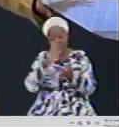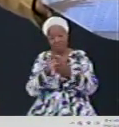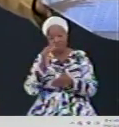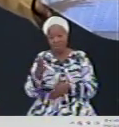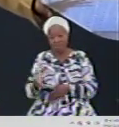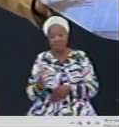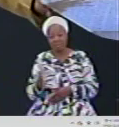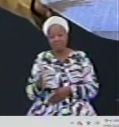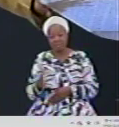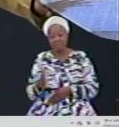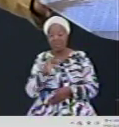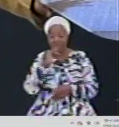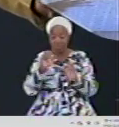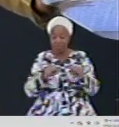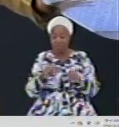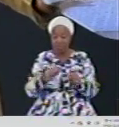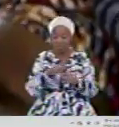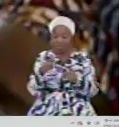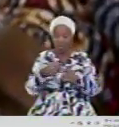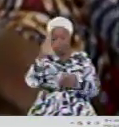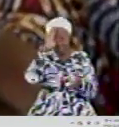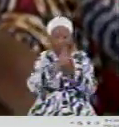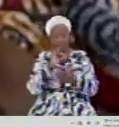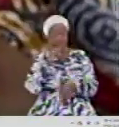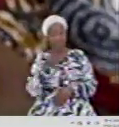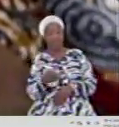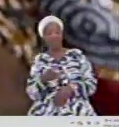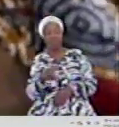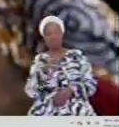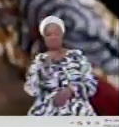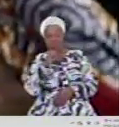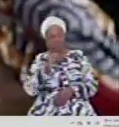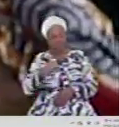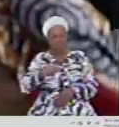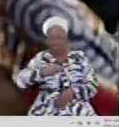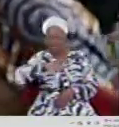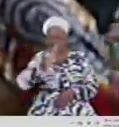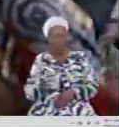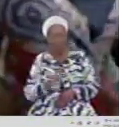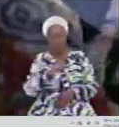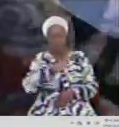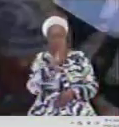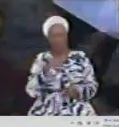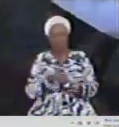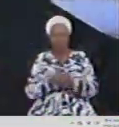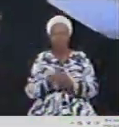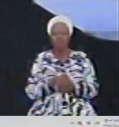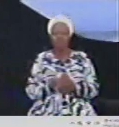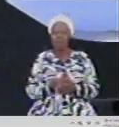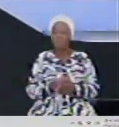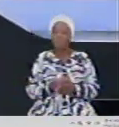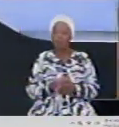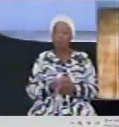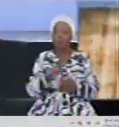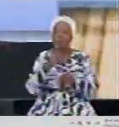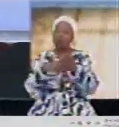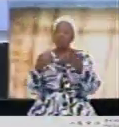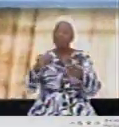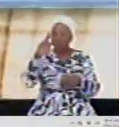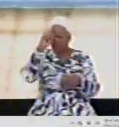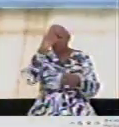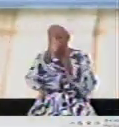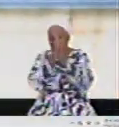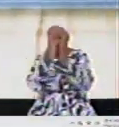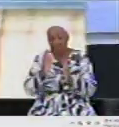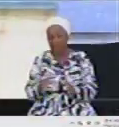They are not talking. Not to talk of a believer. Now, if the Lord is really